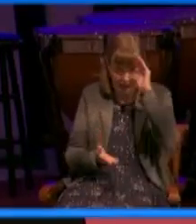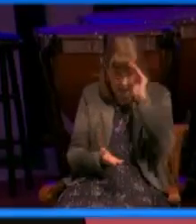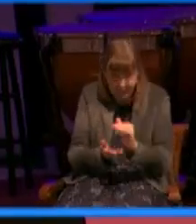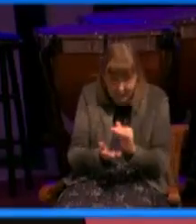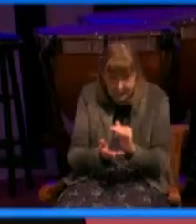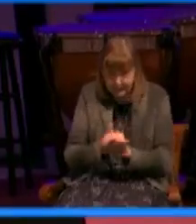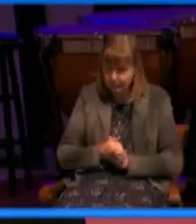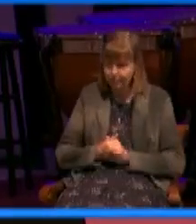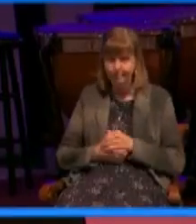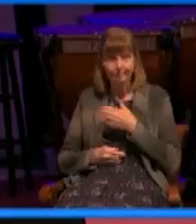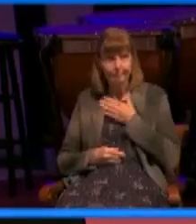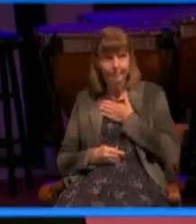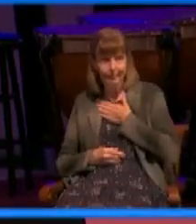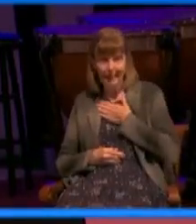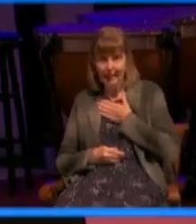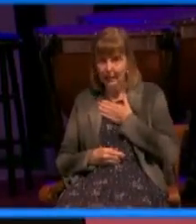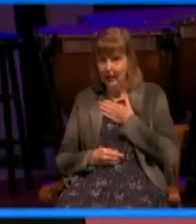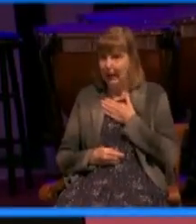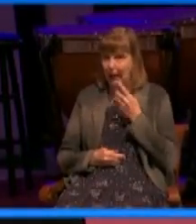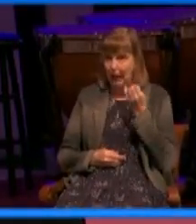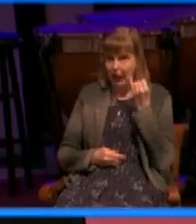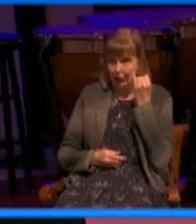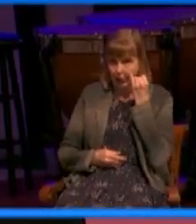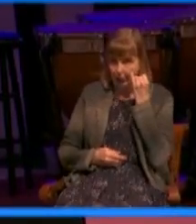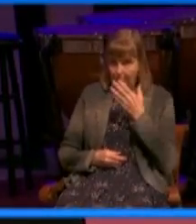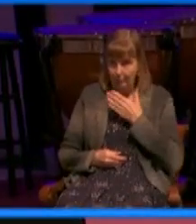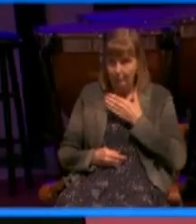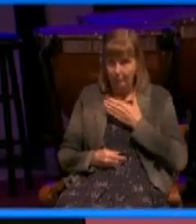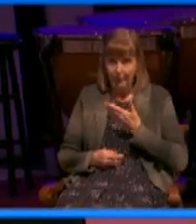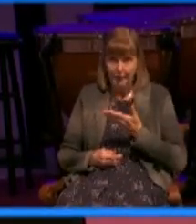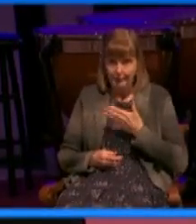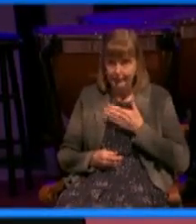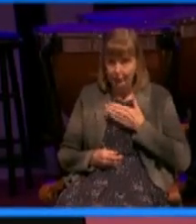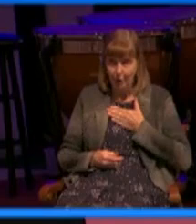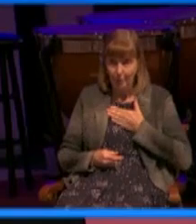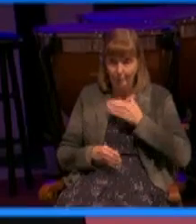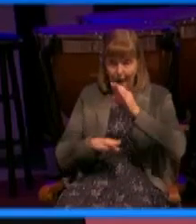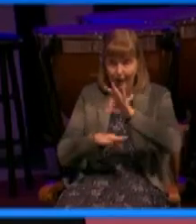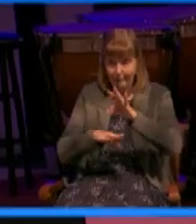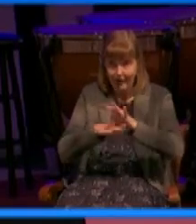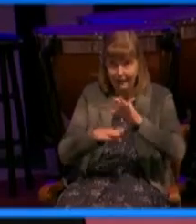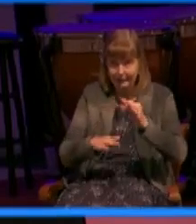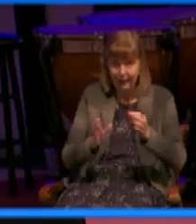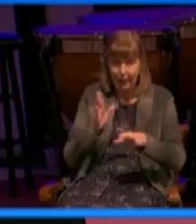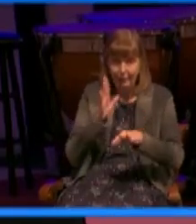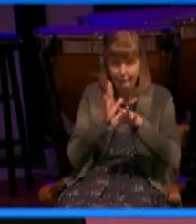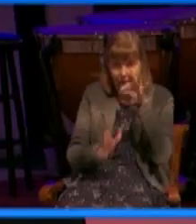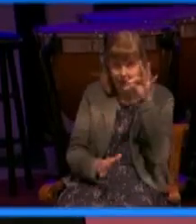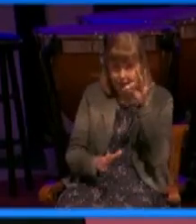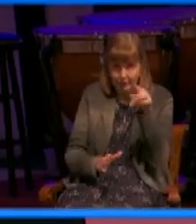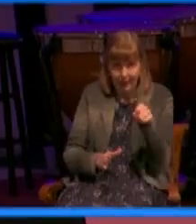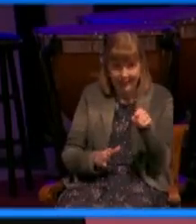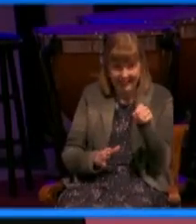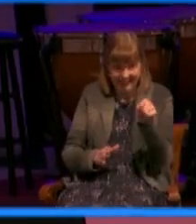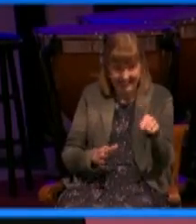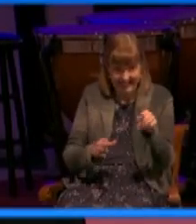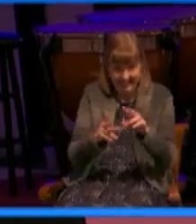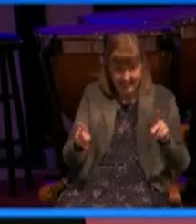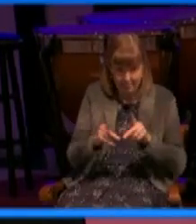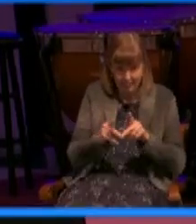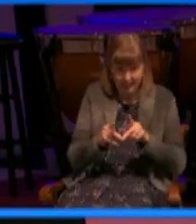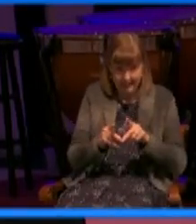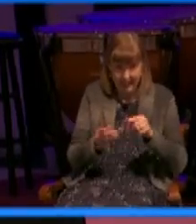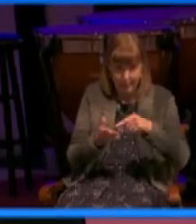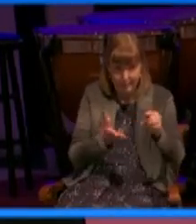ring? What will this do to the start of our marriage? I mean, we're going to get off on a bad foot right off the bat, right? I wasn't sure which